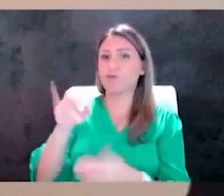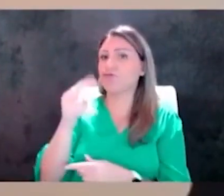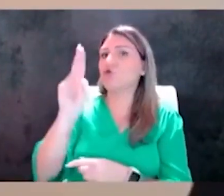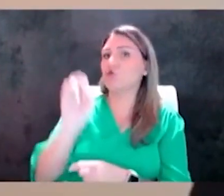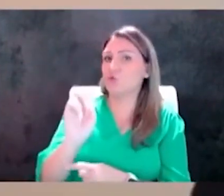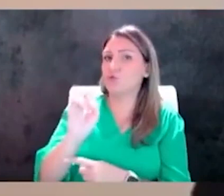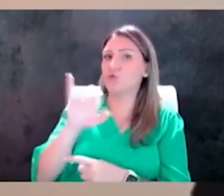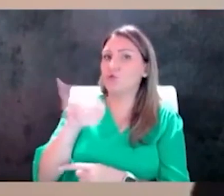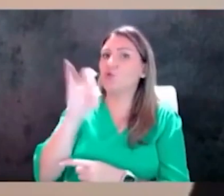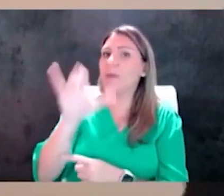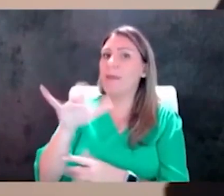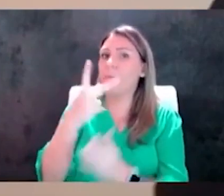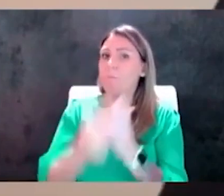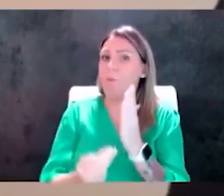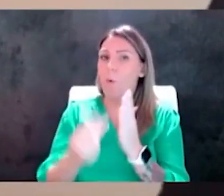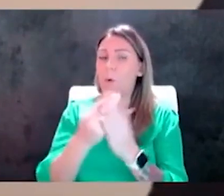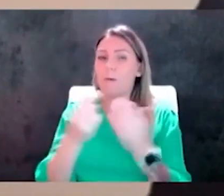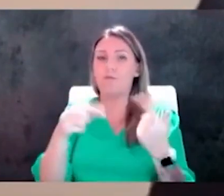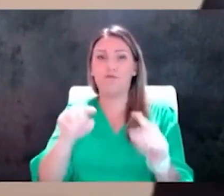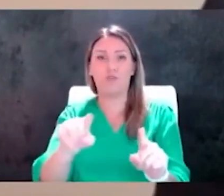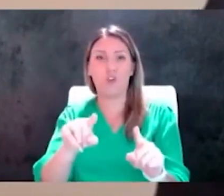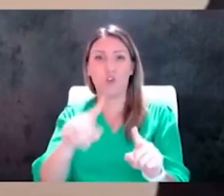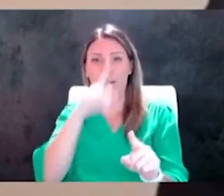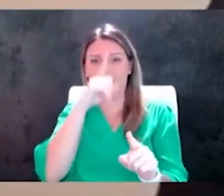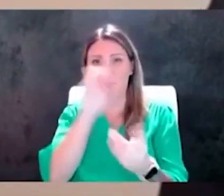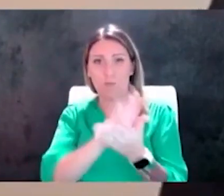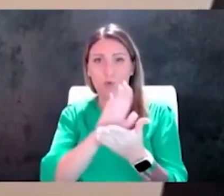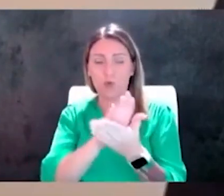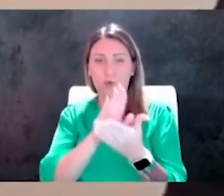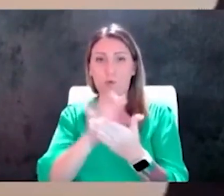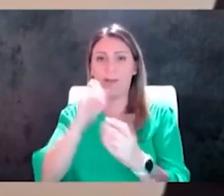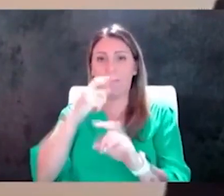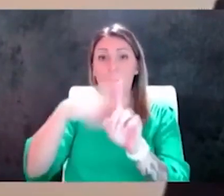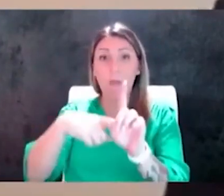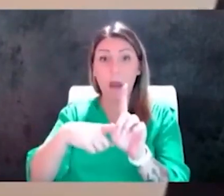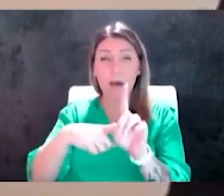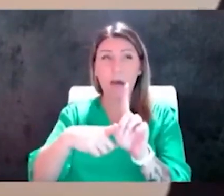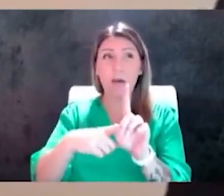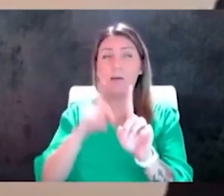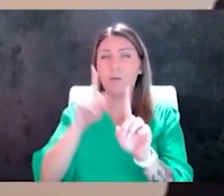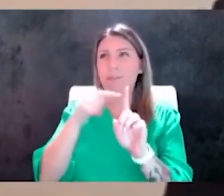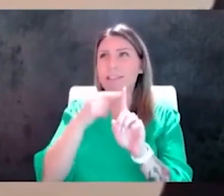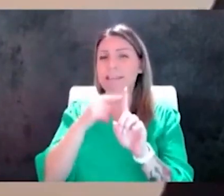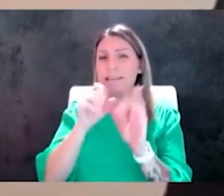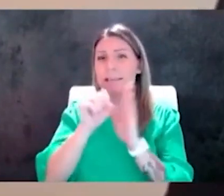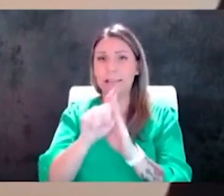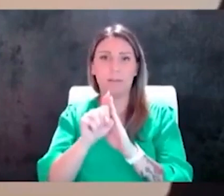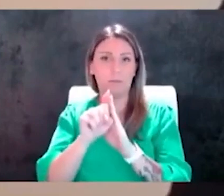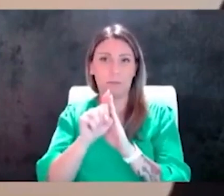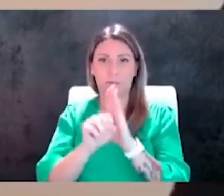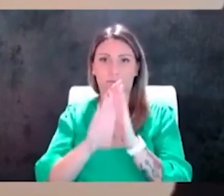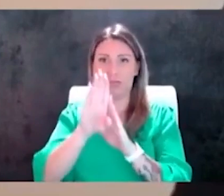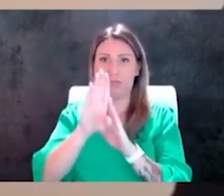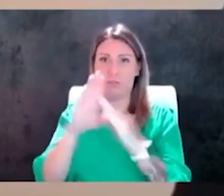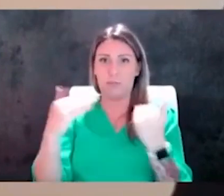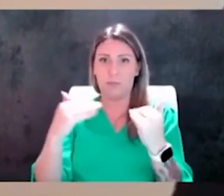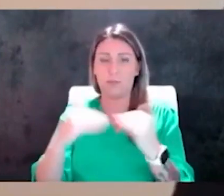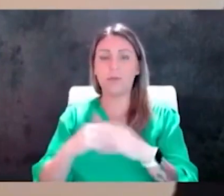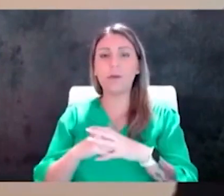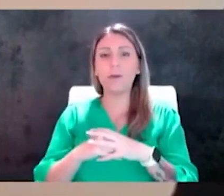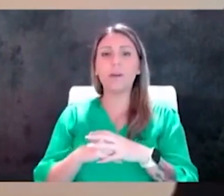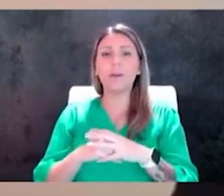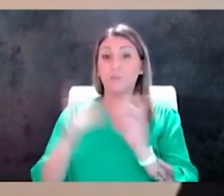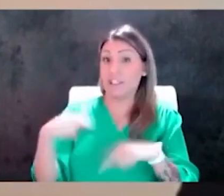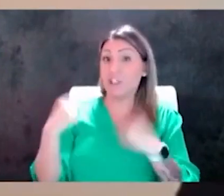and during summer school, that month or so was when my symptoms were kind of at their peak, so far at least,